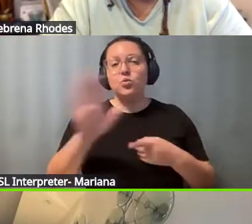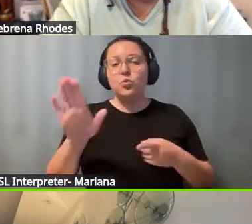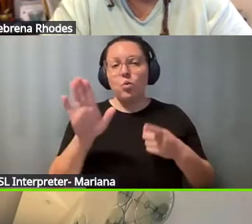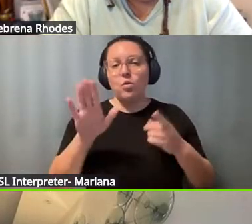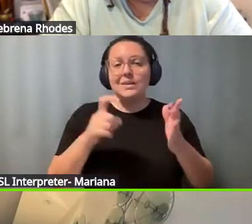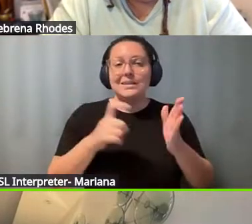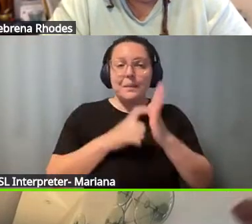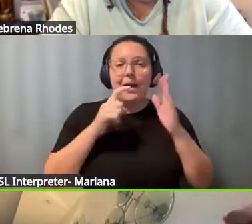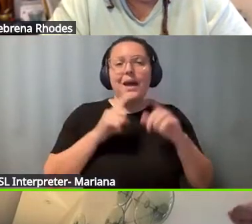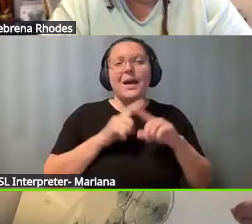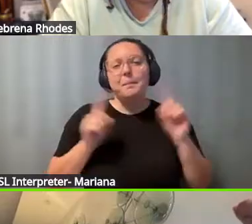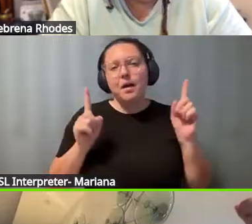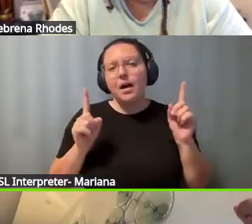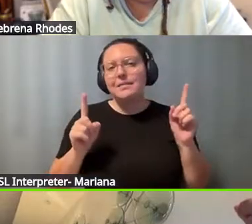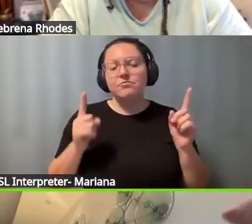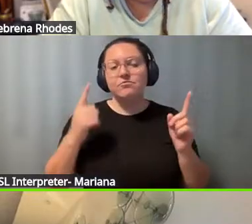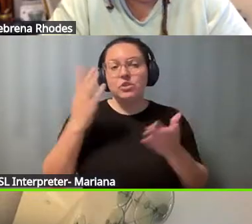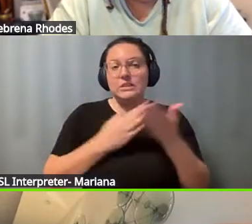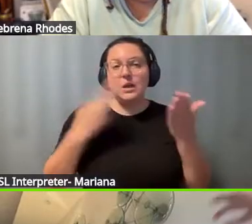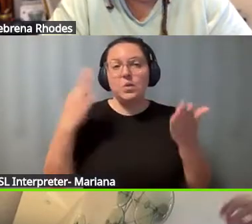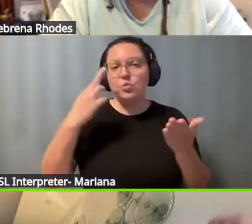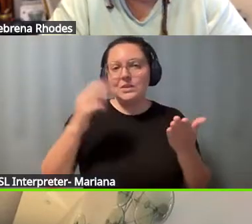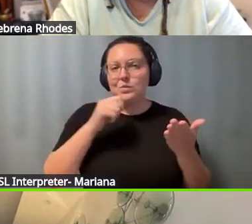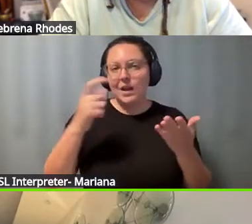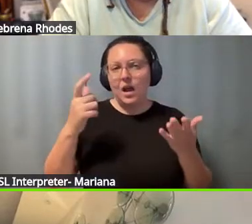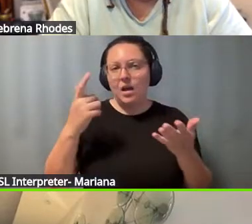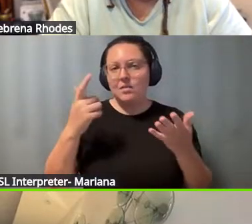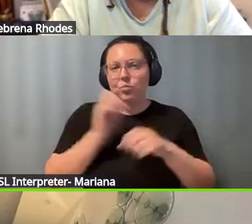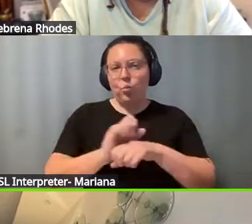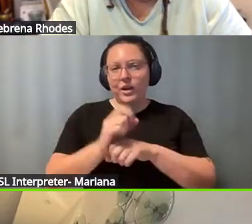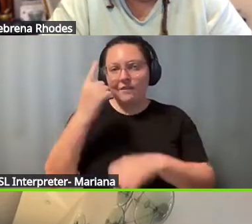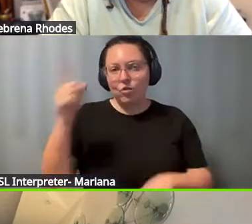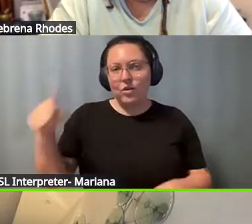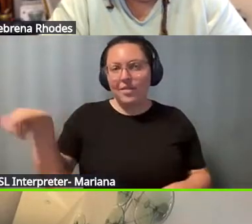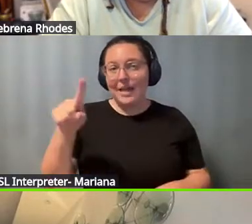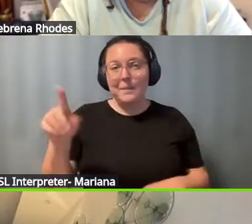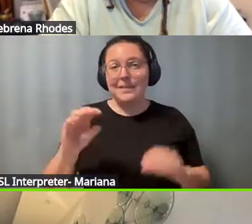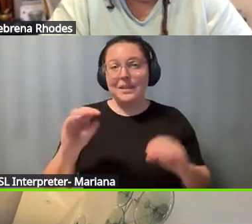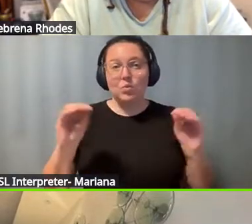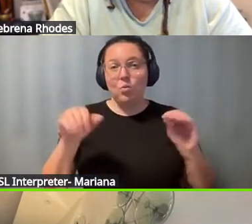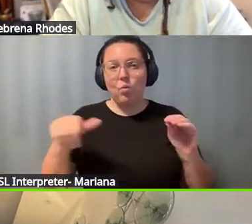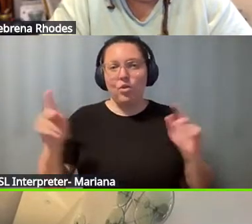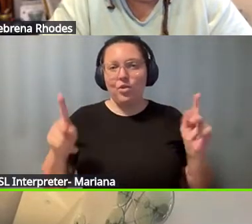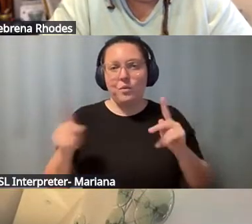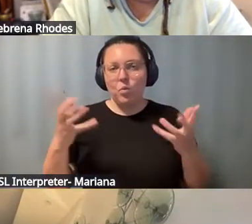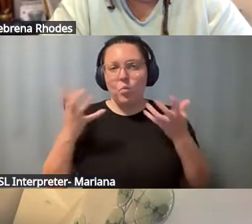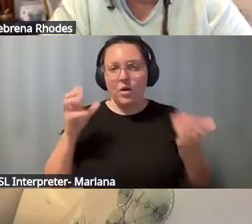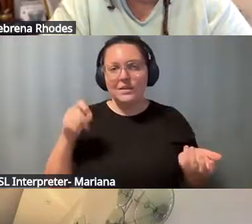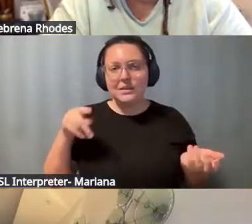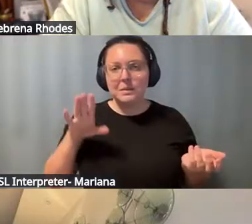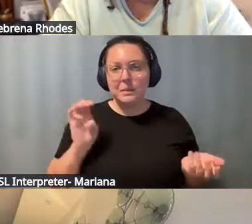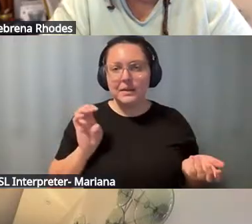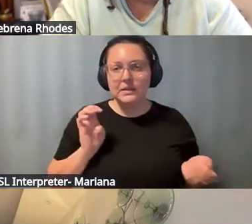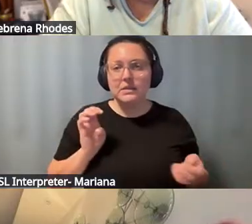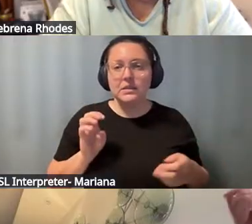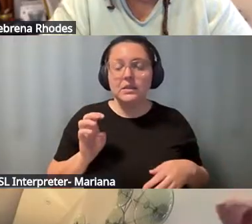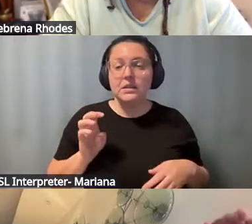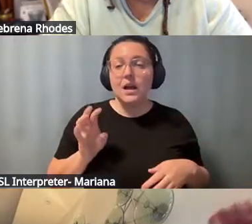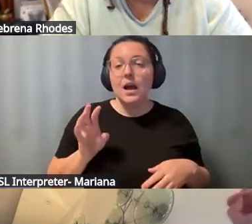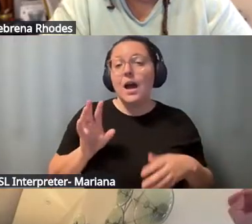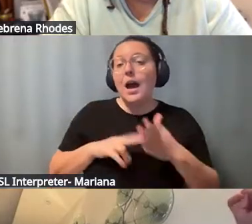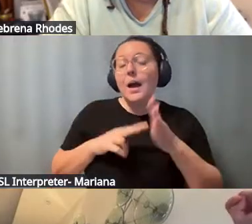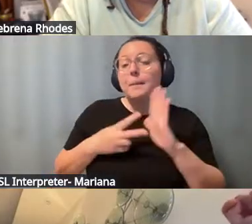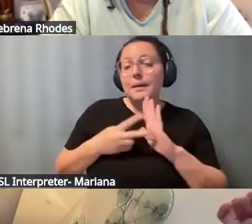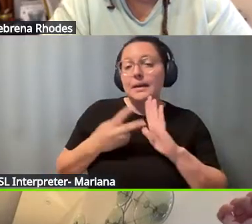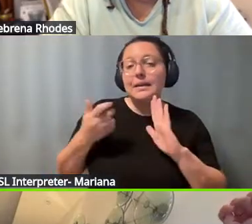for some reason it wasn't working for them, and I didn't have any other tenants that came in behind them. The only thing I say, I